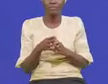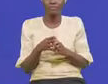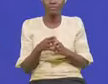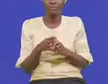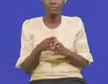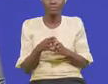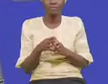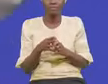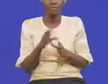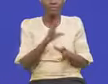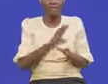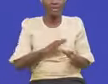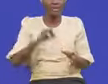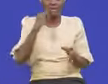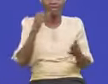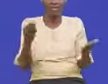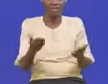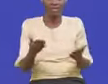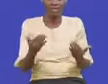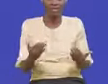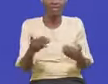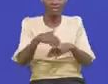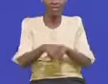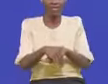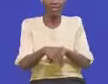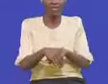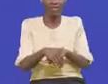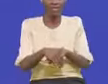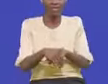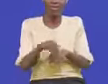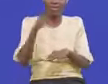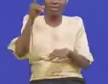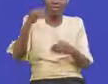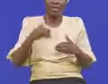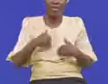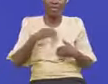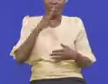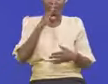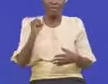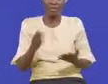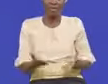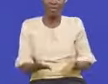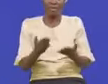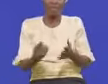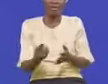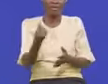elikpli. Kristo la fi afia ya. O ko ereji.